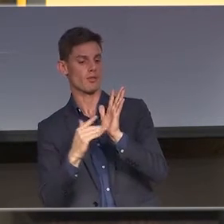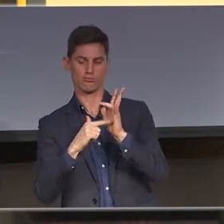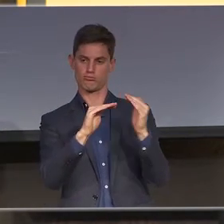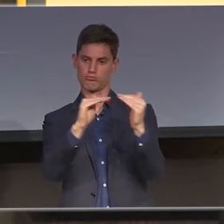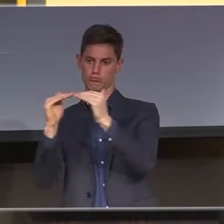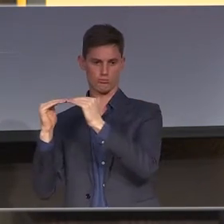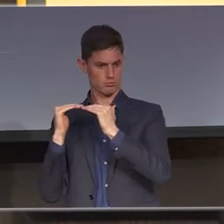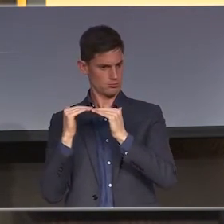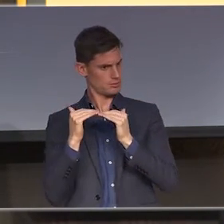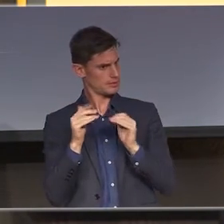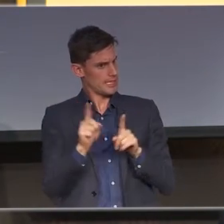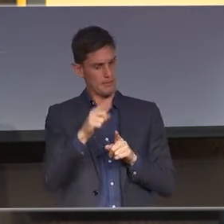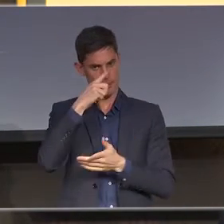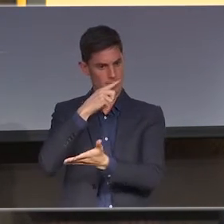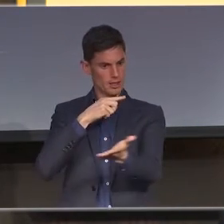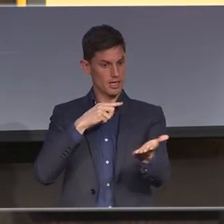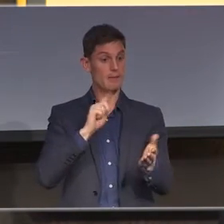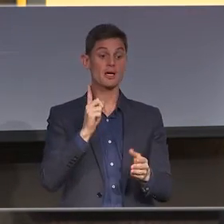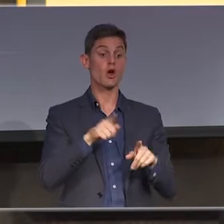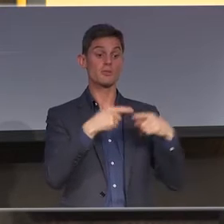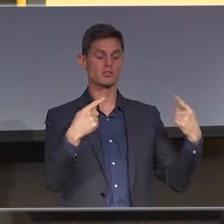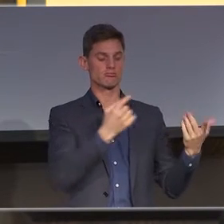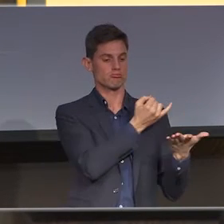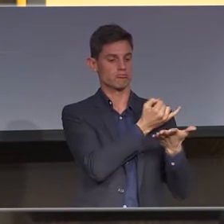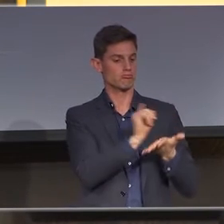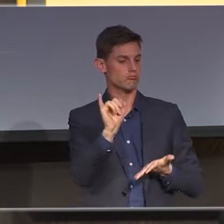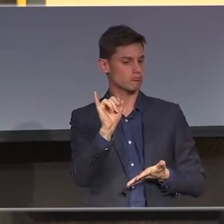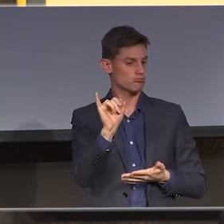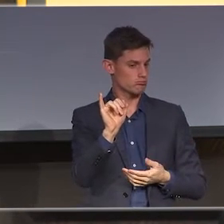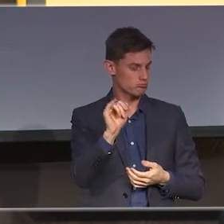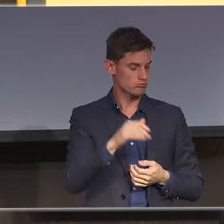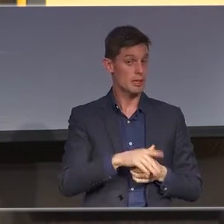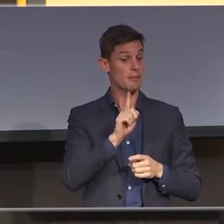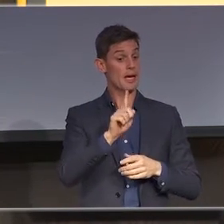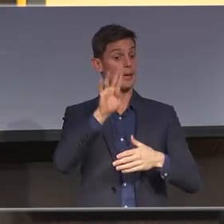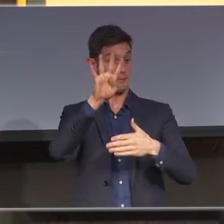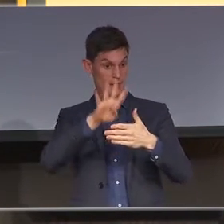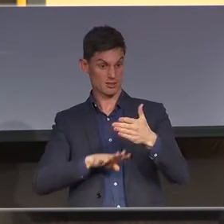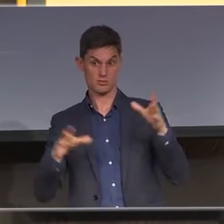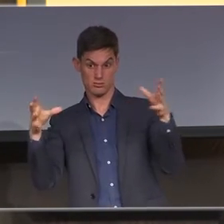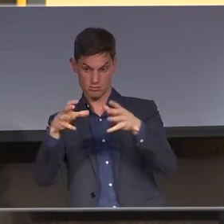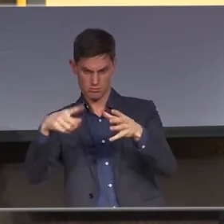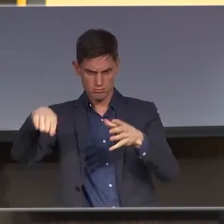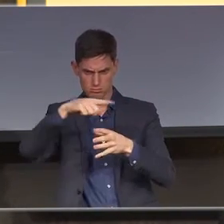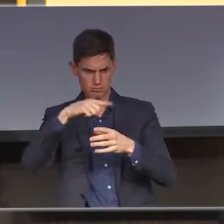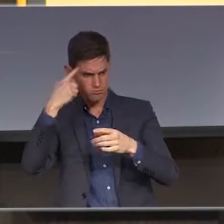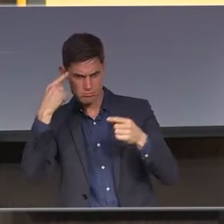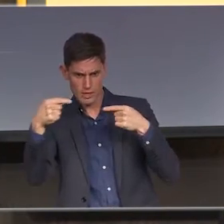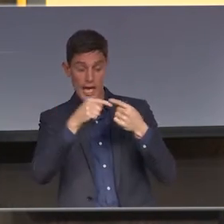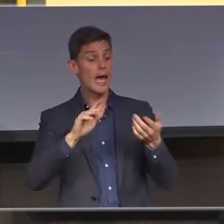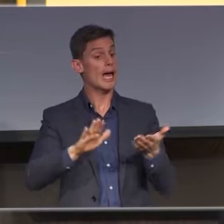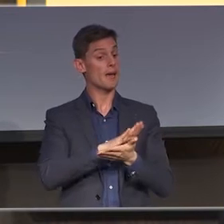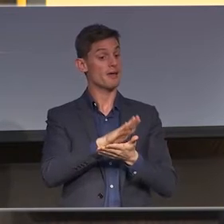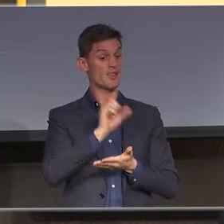code. But the motion was defeated by the opposition, but the Barcelona en Comú councillors announced that they would donate